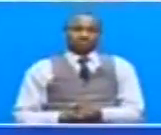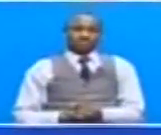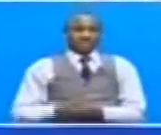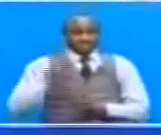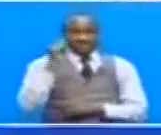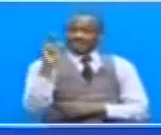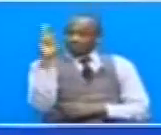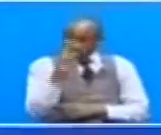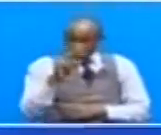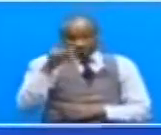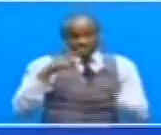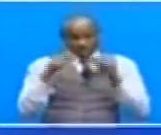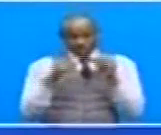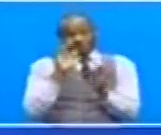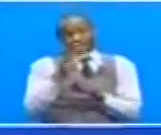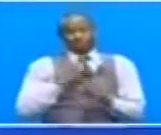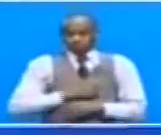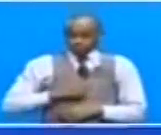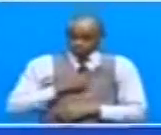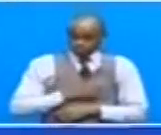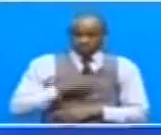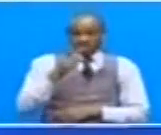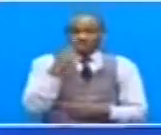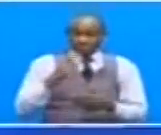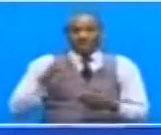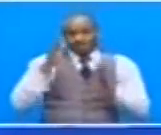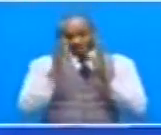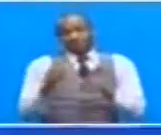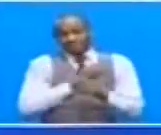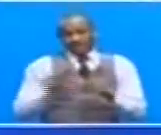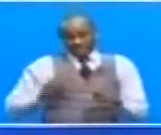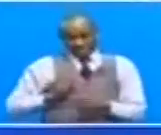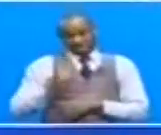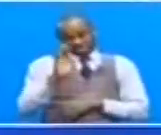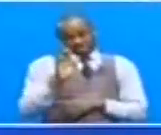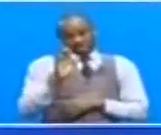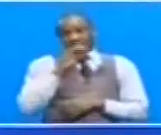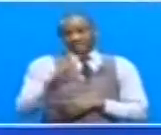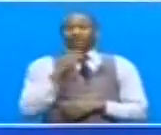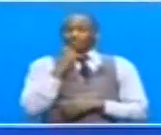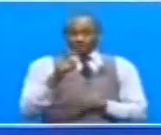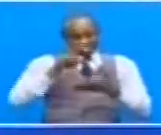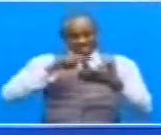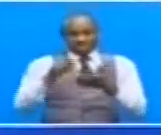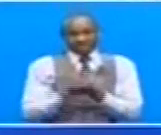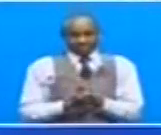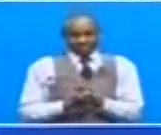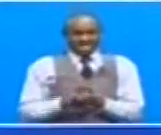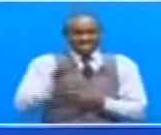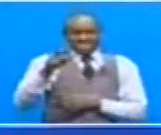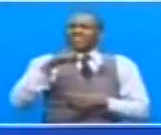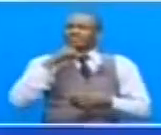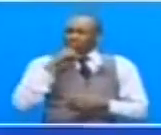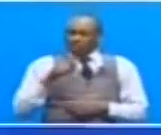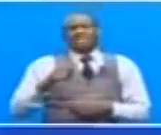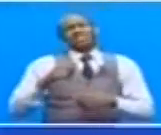President Uhuru Kenyatta's message of condolences was read by Senator Gideon Moi. Kiprono was a bright,